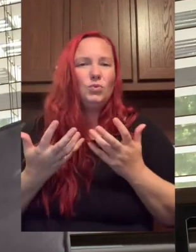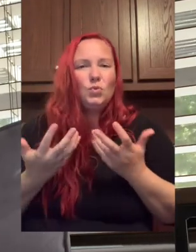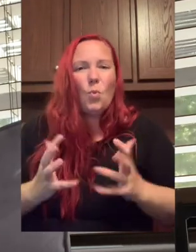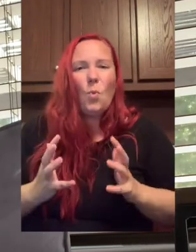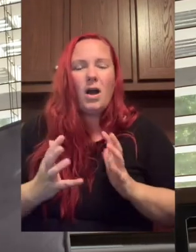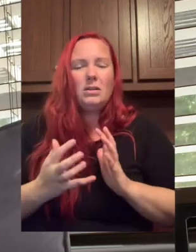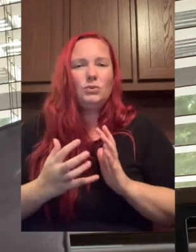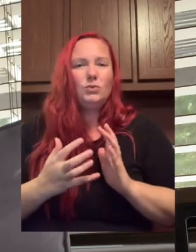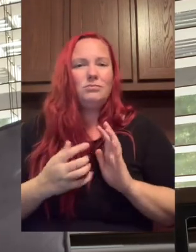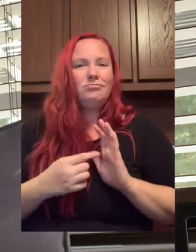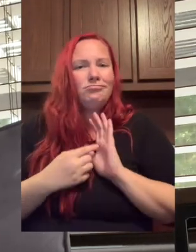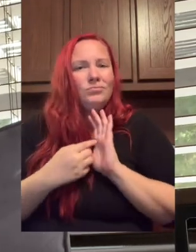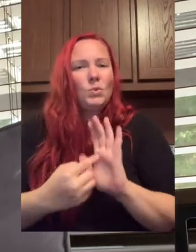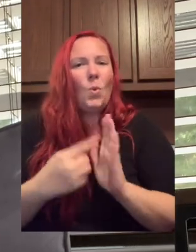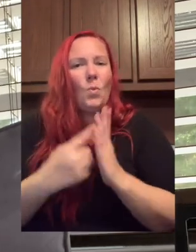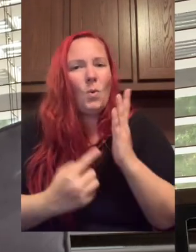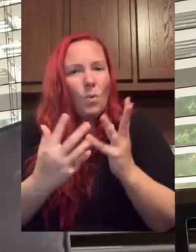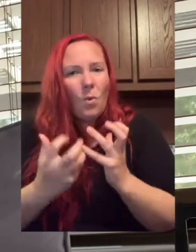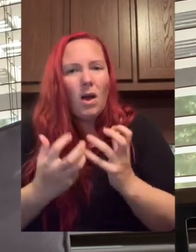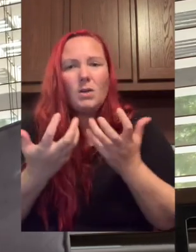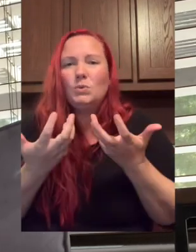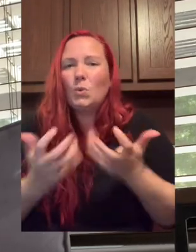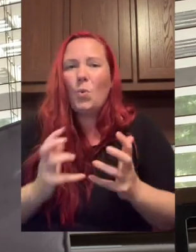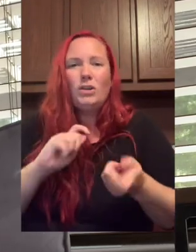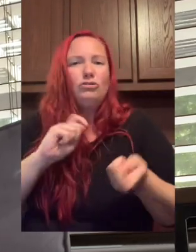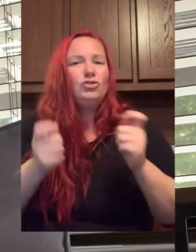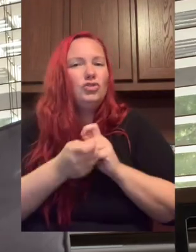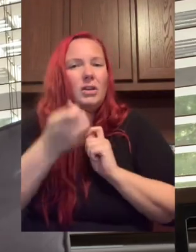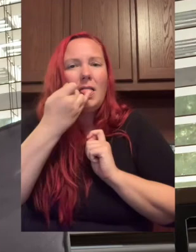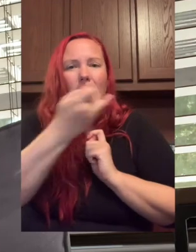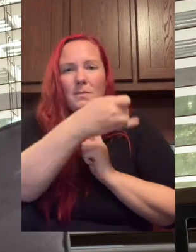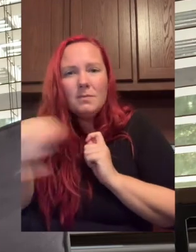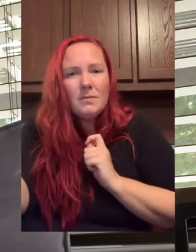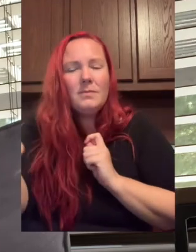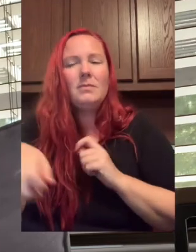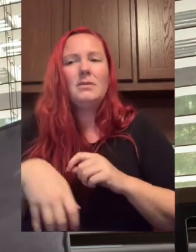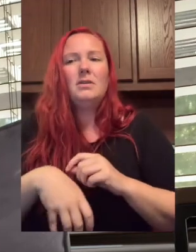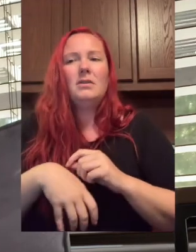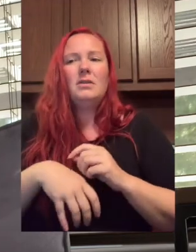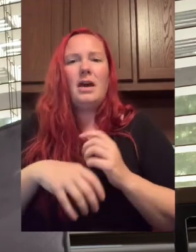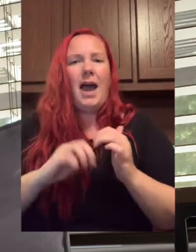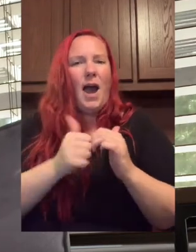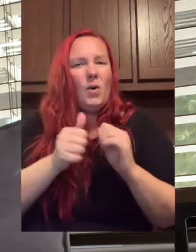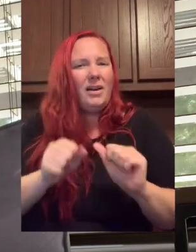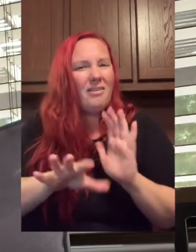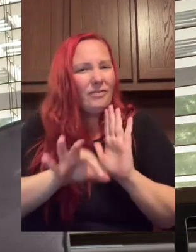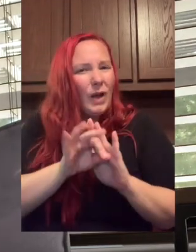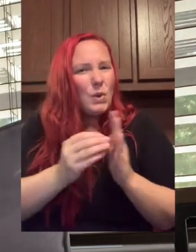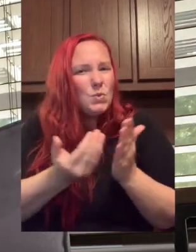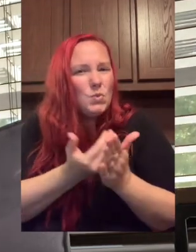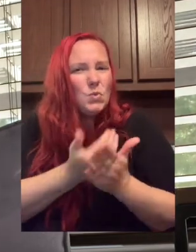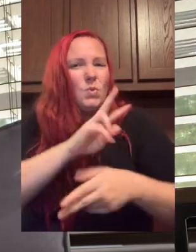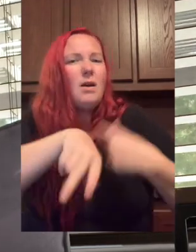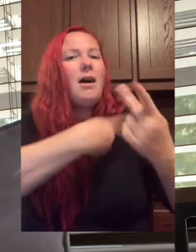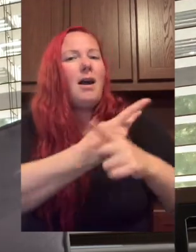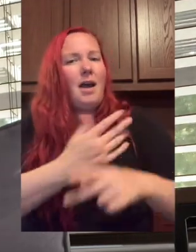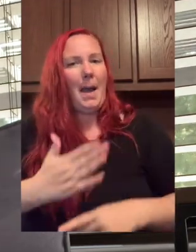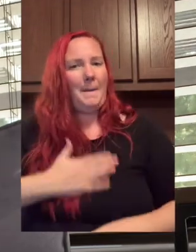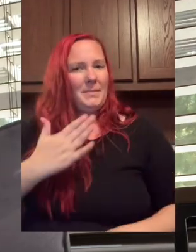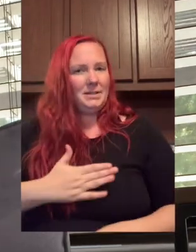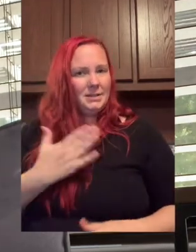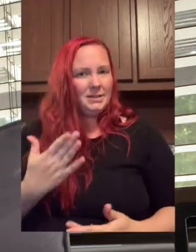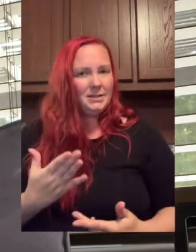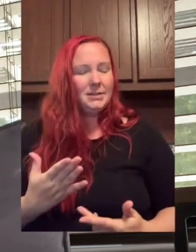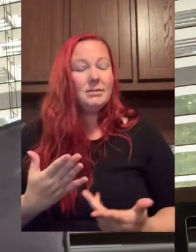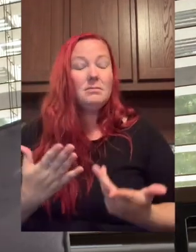on a partner says much more about us and our inability to kind of destroy the inside part of us that is shameful and that does